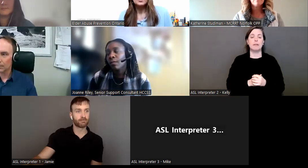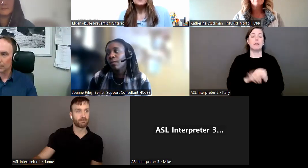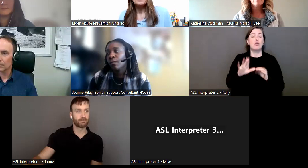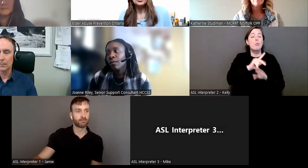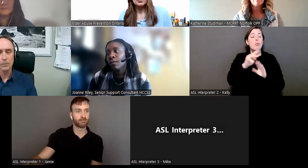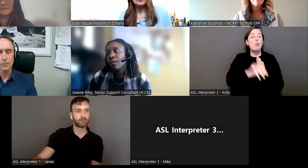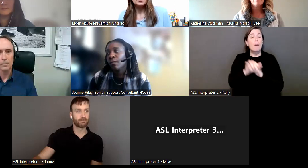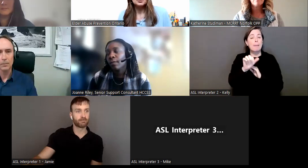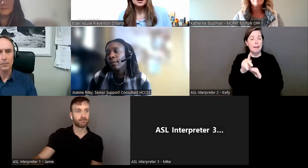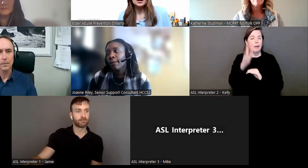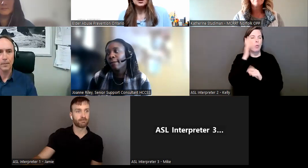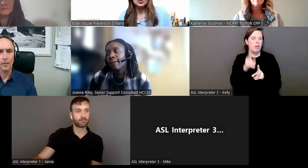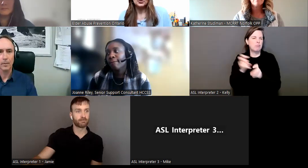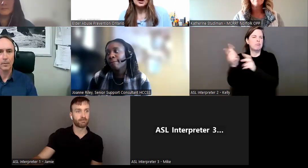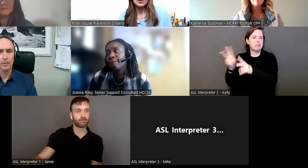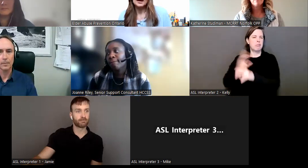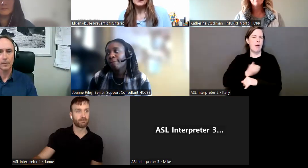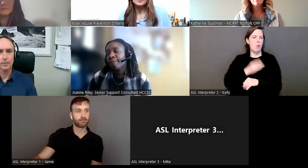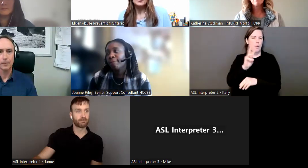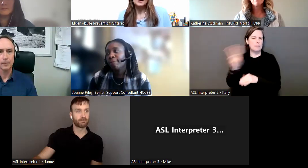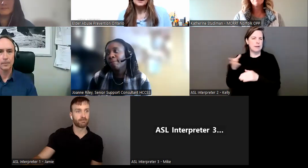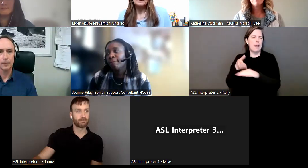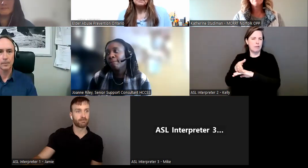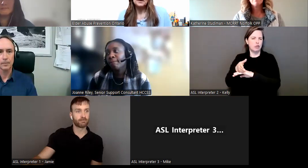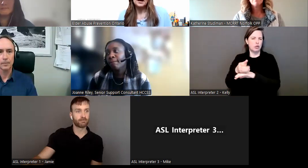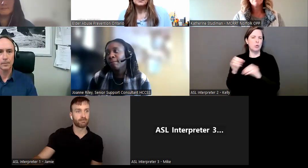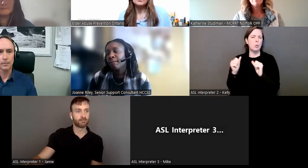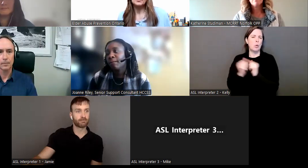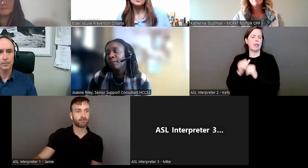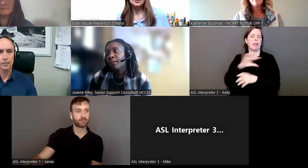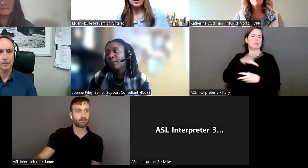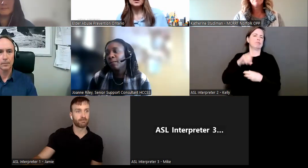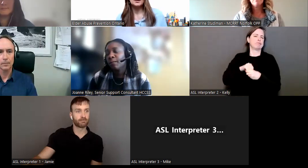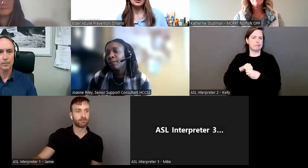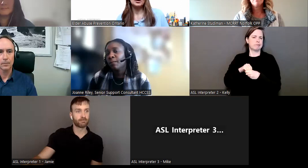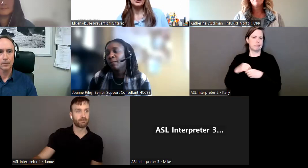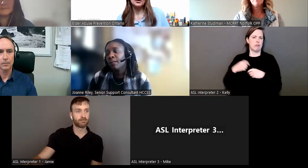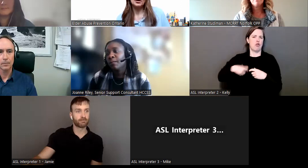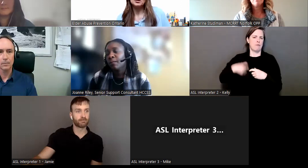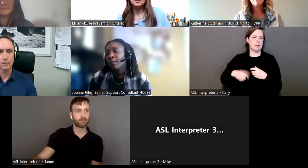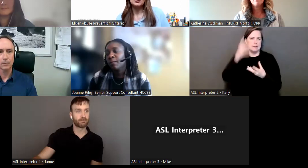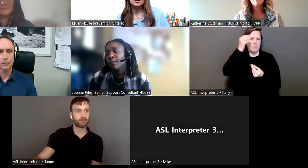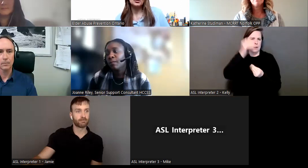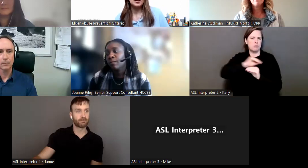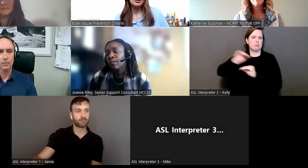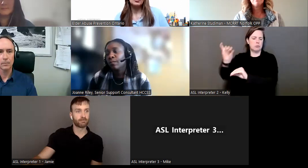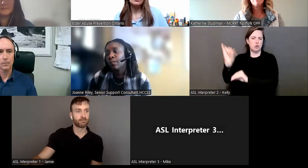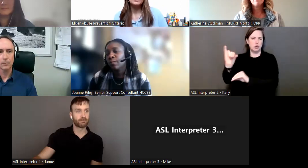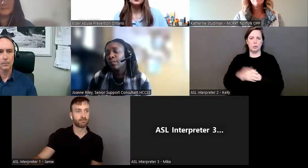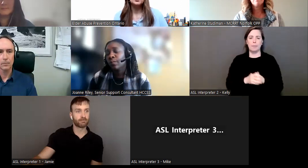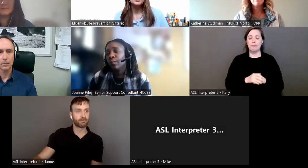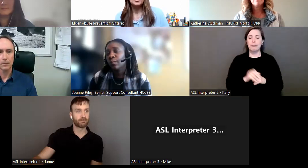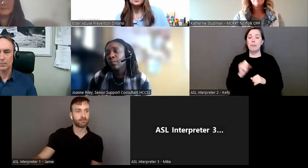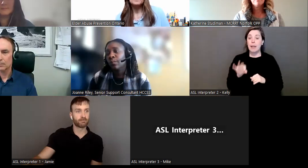after with our conference proceedings. So thank you again. And if anybody wants to network with our speakers, I know that they are